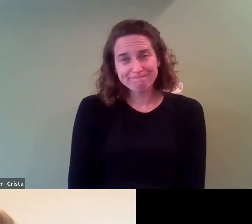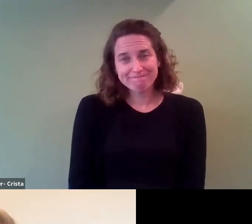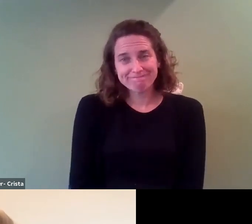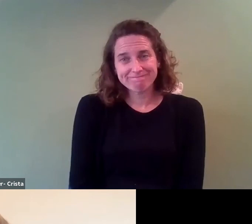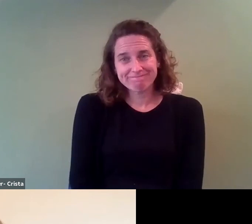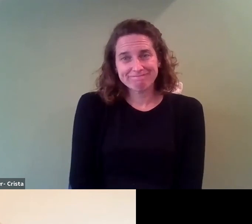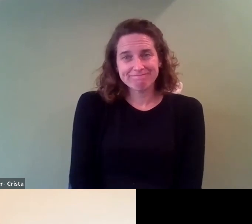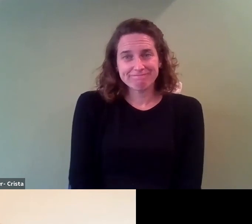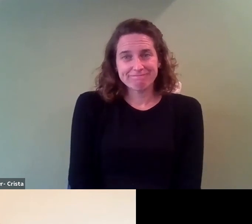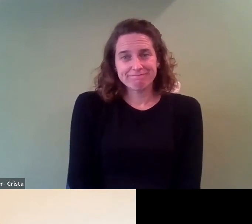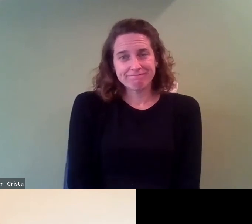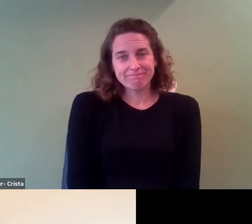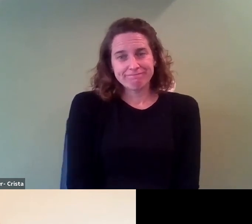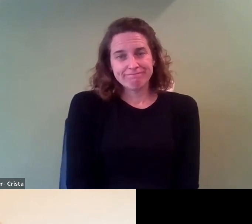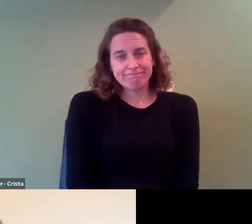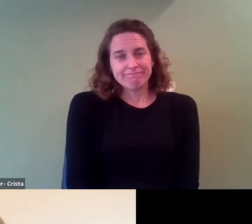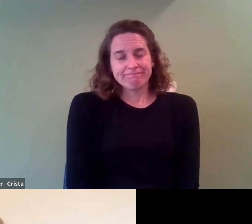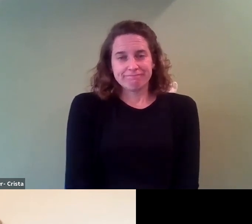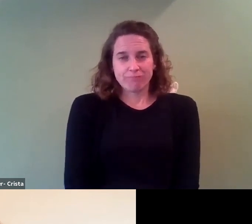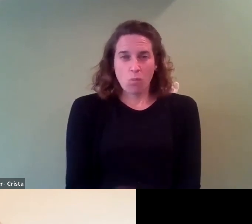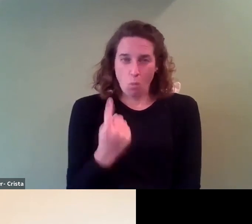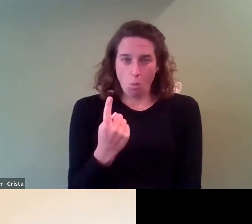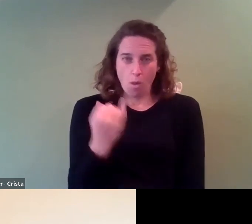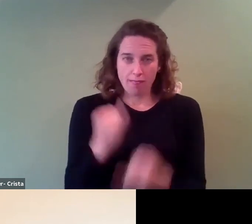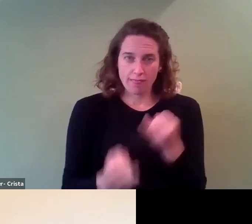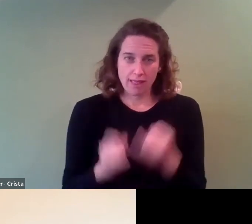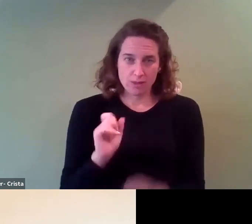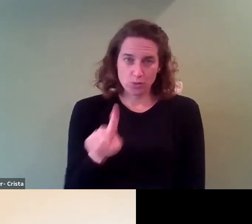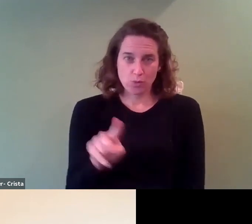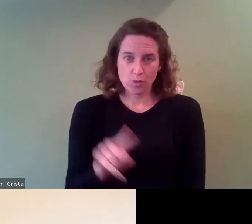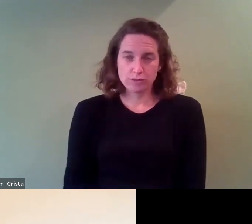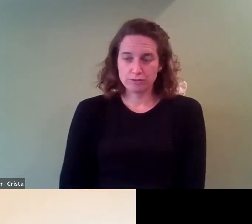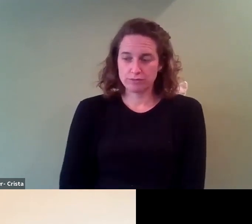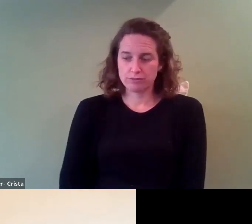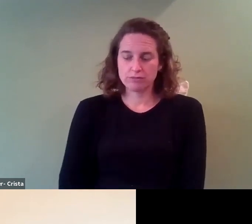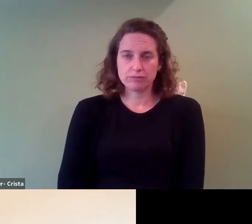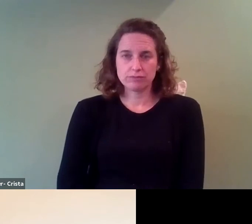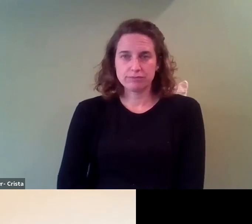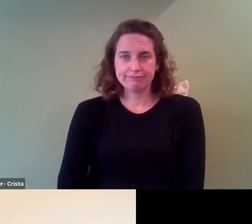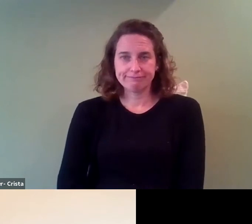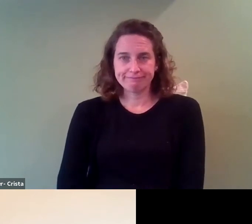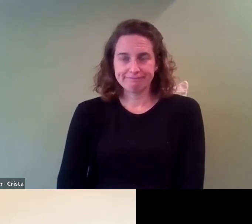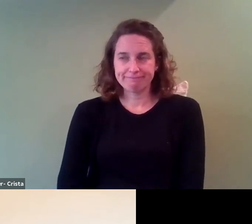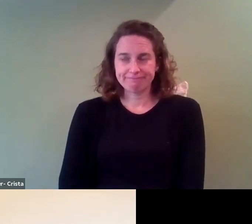think one last thing I want to ask you before we get to those questions are